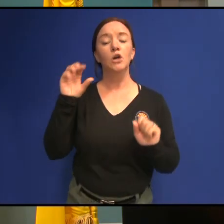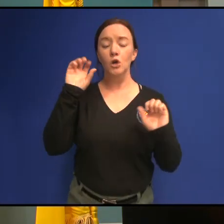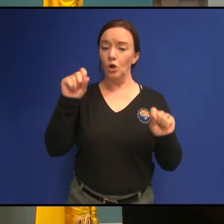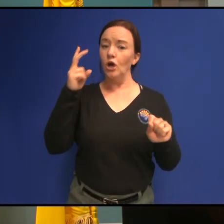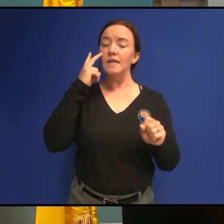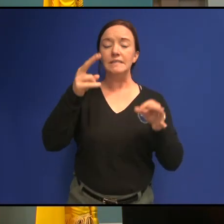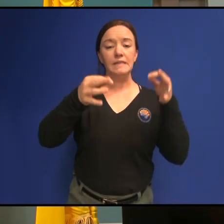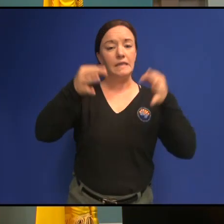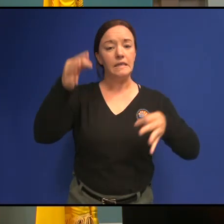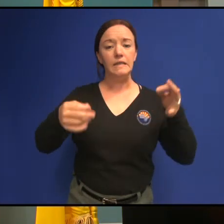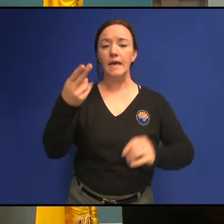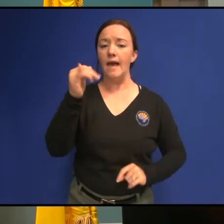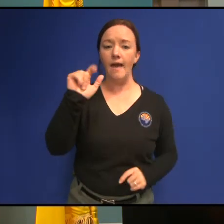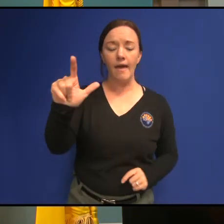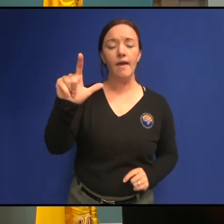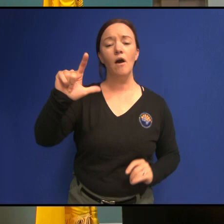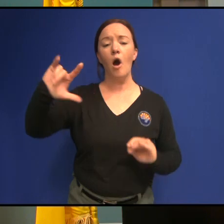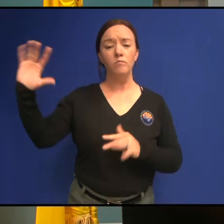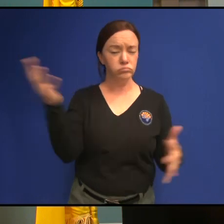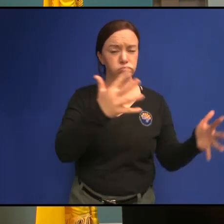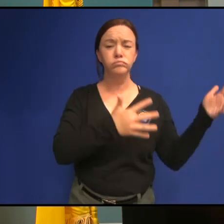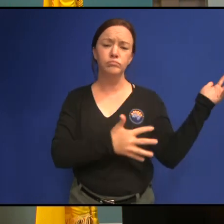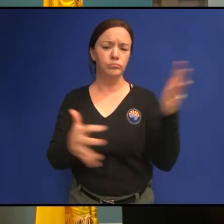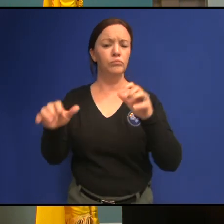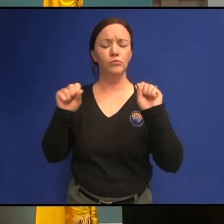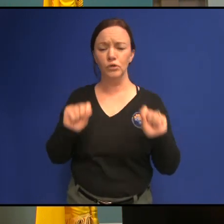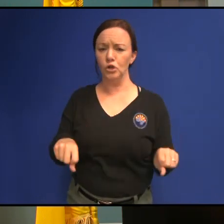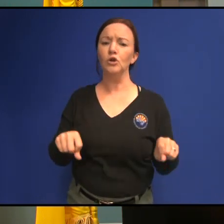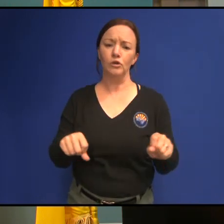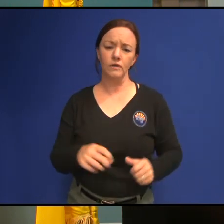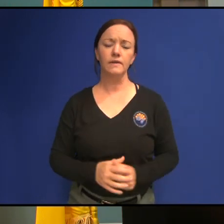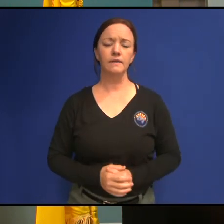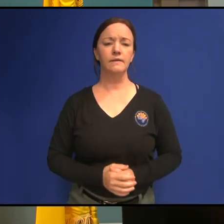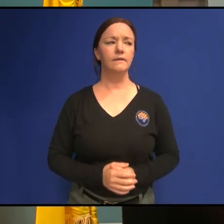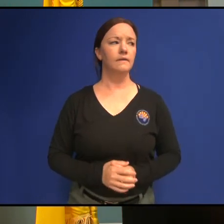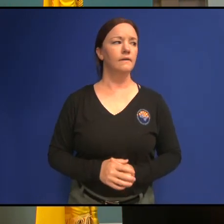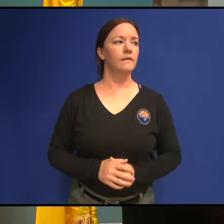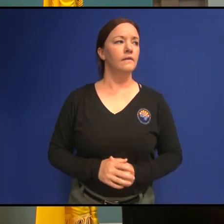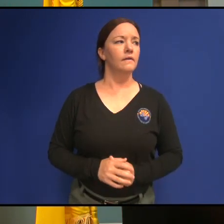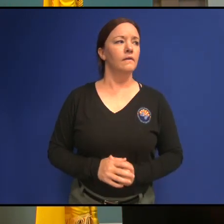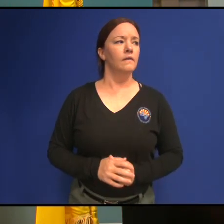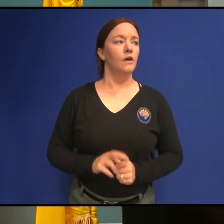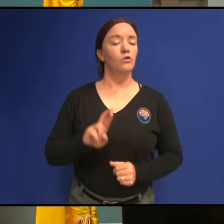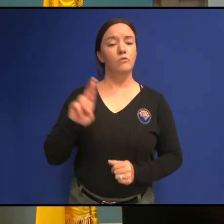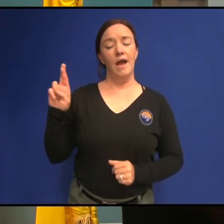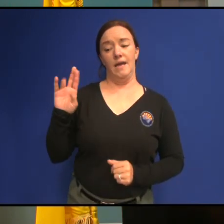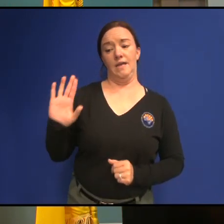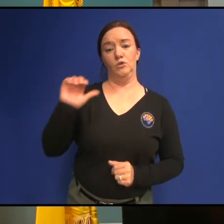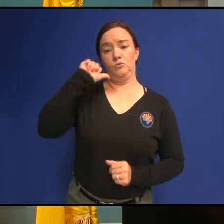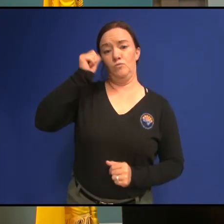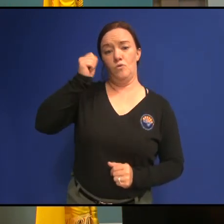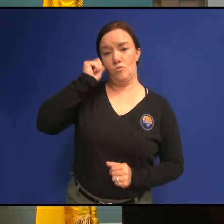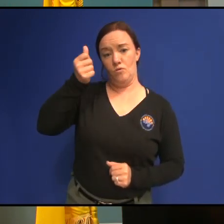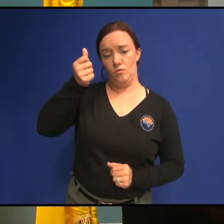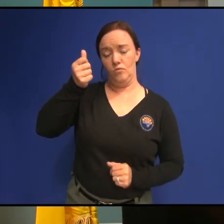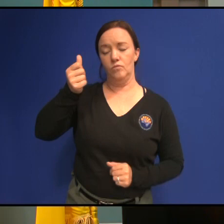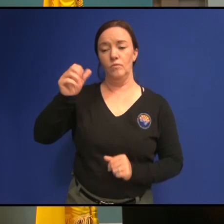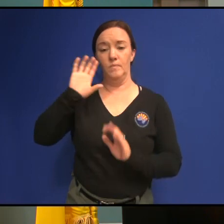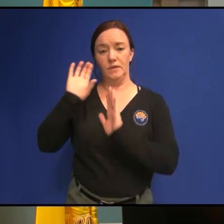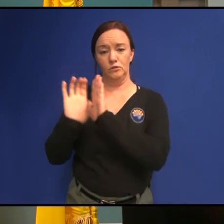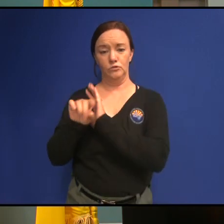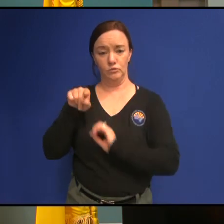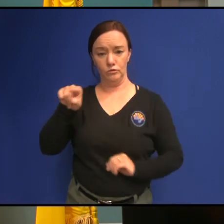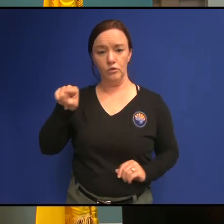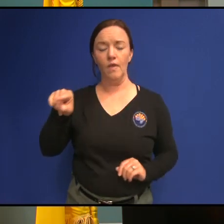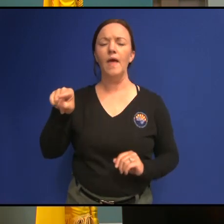a few strong storms and some heavy rain. Here on the right-hand side, like I said, reduced moisture tomorrow, so maybe just a few general